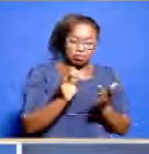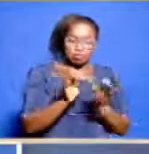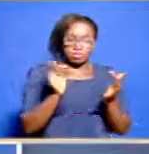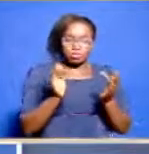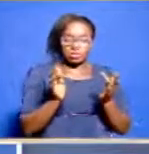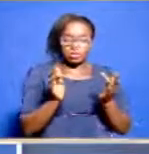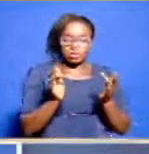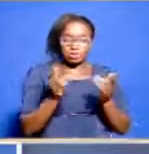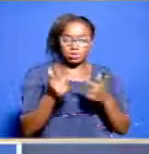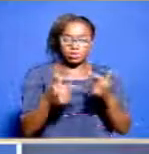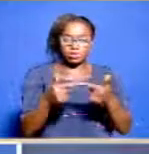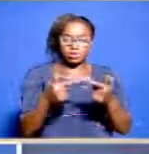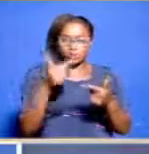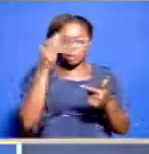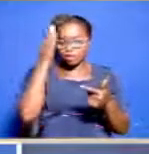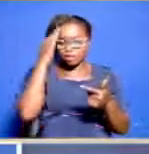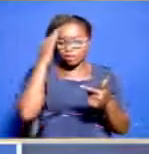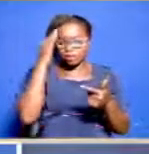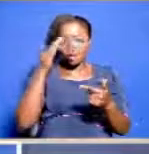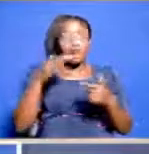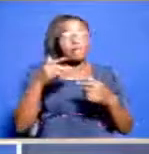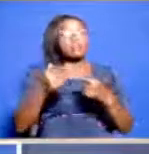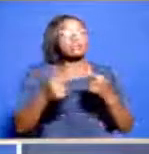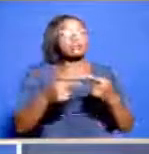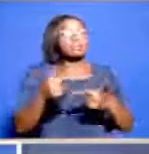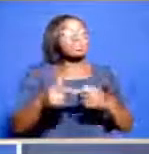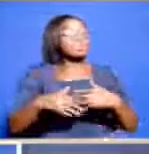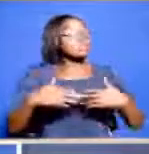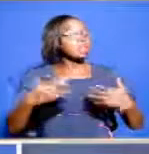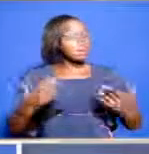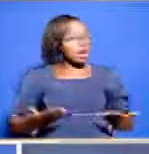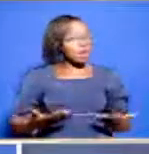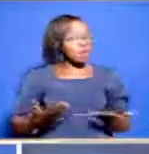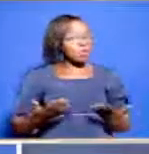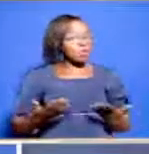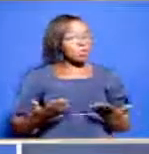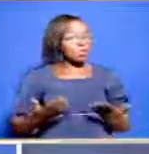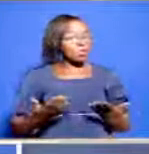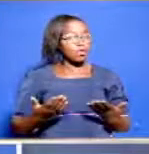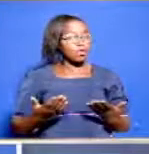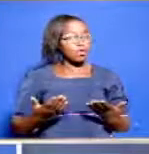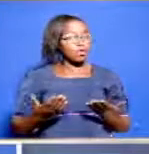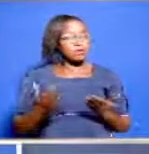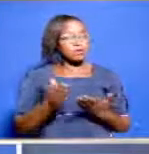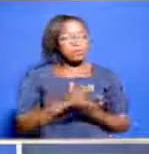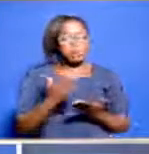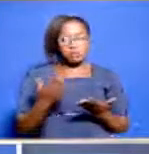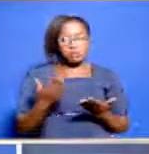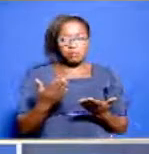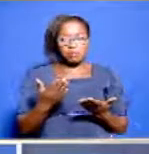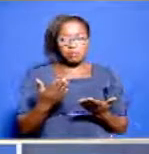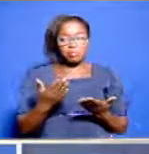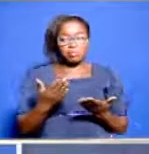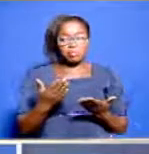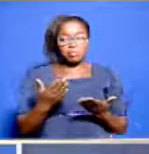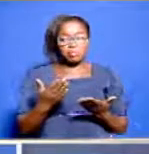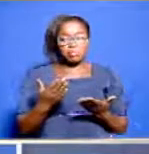We want them to know the procedures that are involved when they are tested, because some of them have will